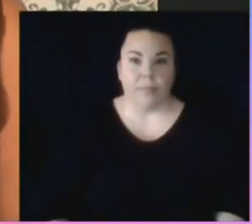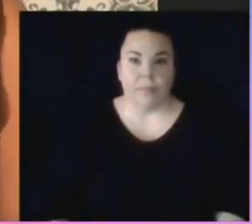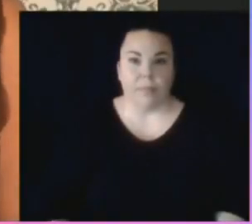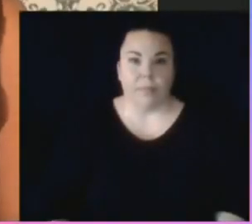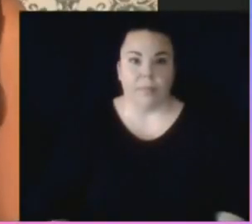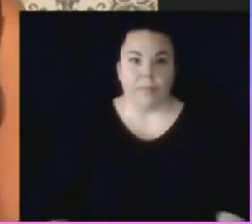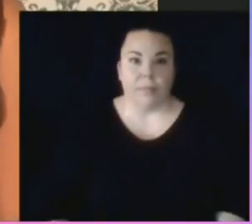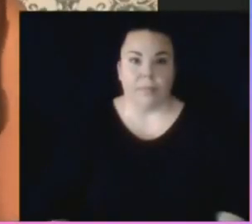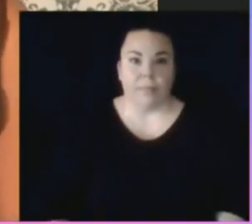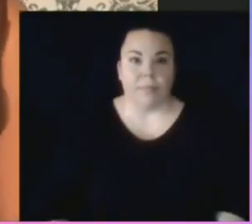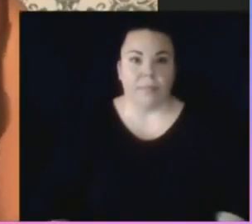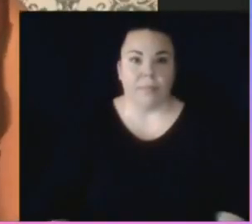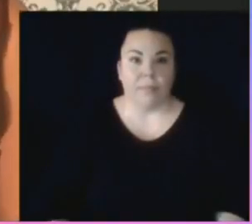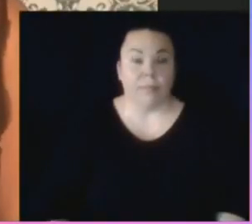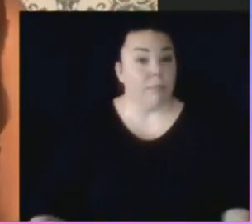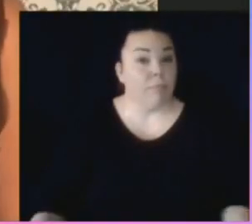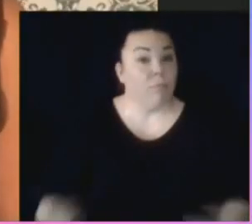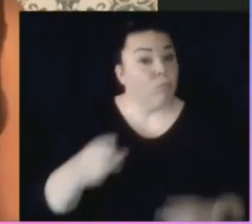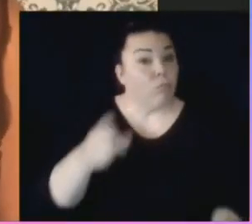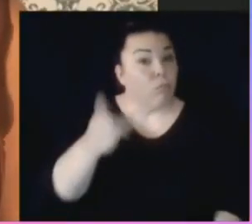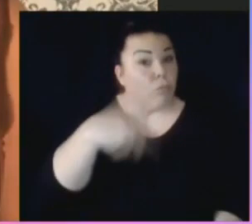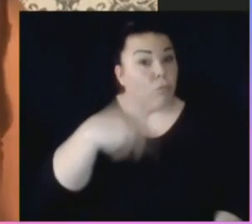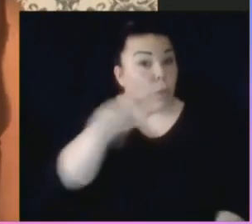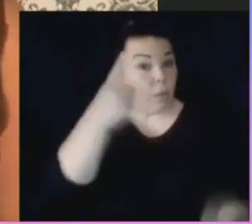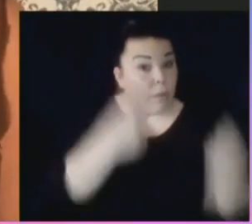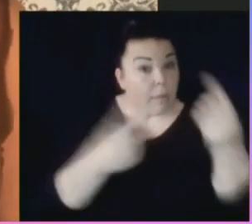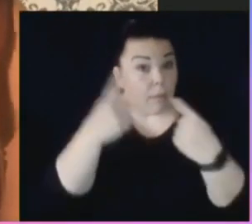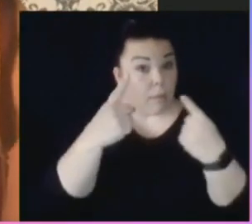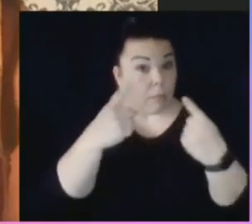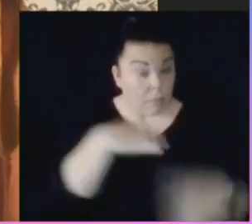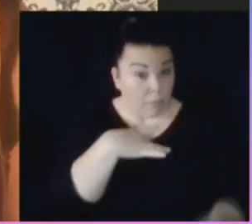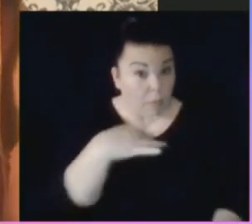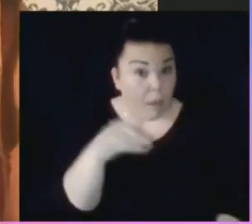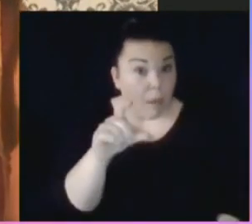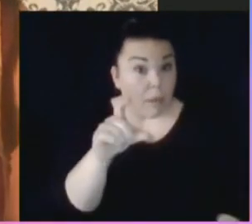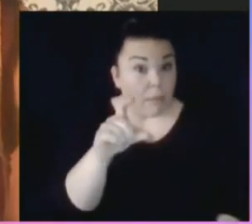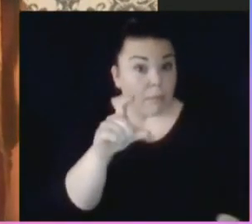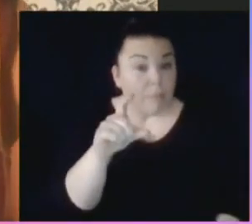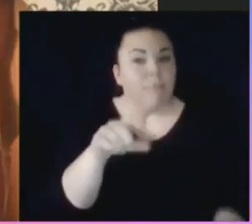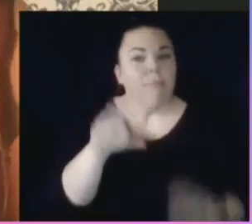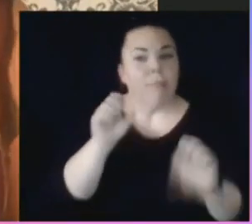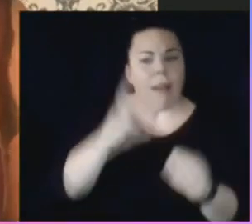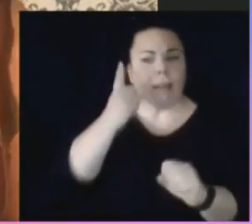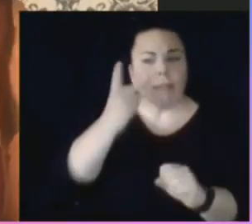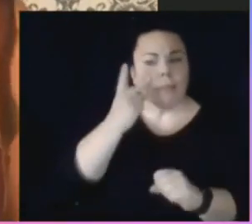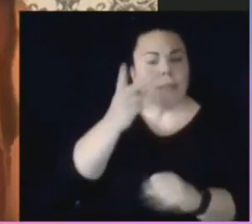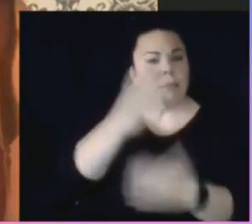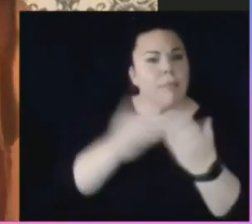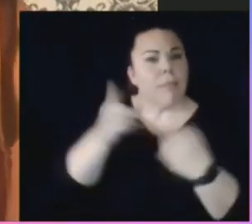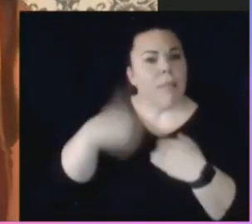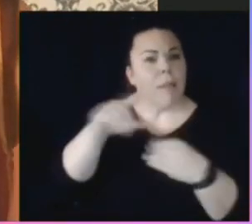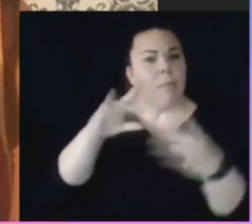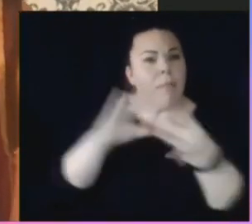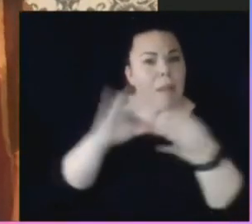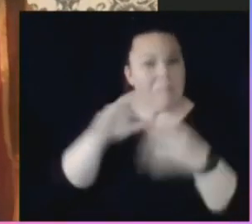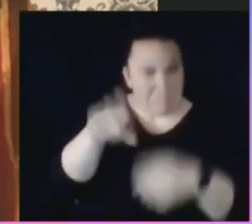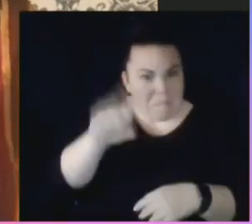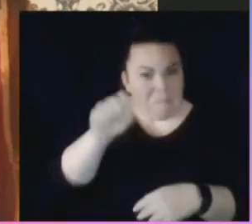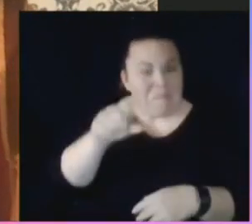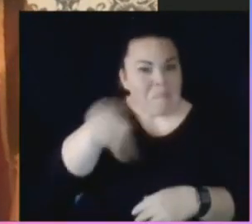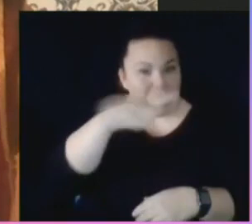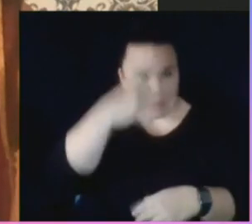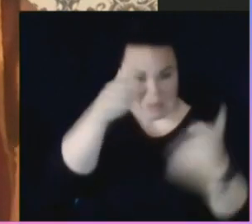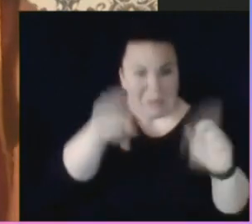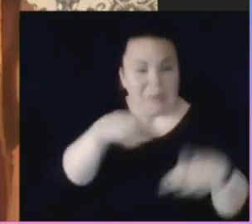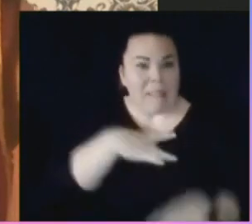So what did you guys think? Did you like it? I could tell from some of the comments that you did I was getting them as they were coming through, the way